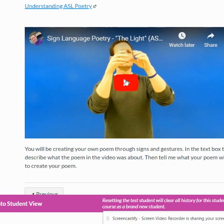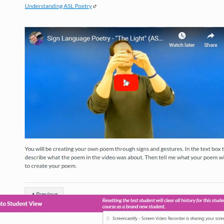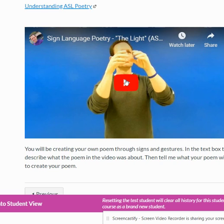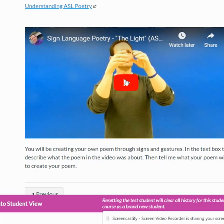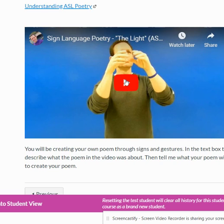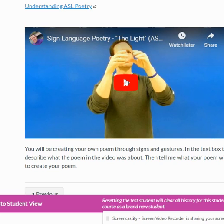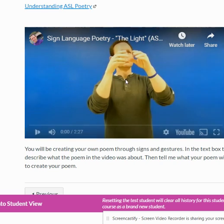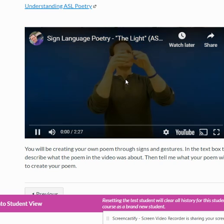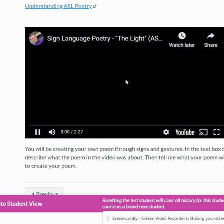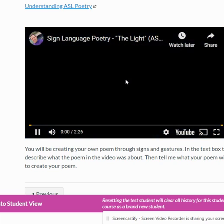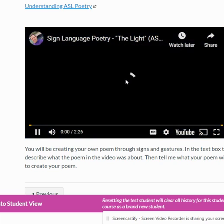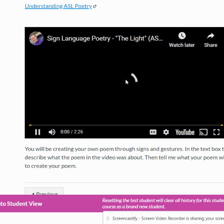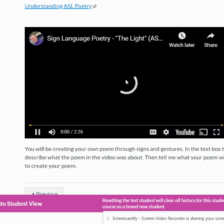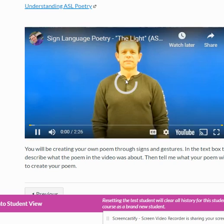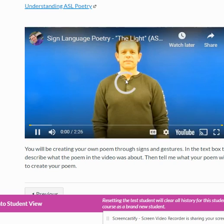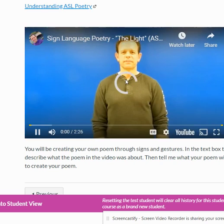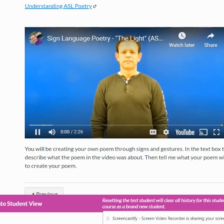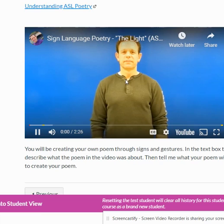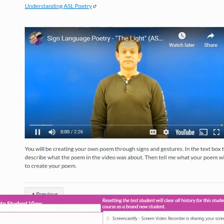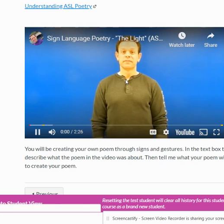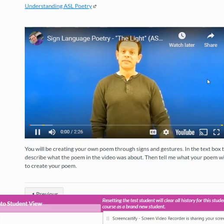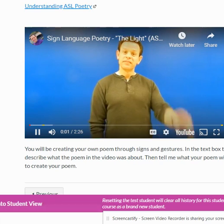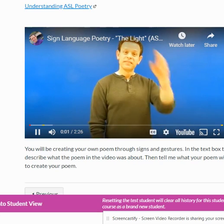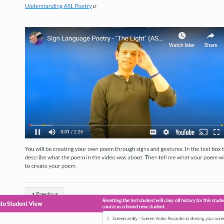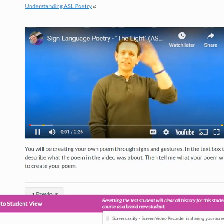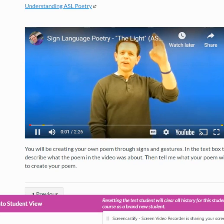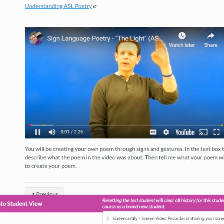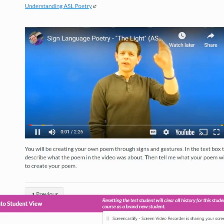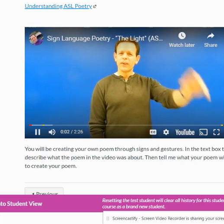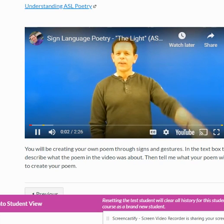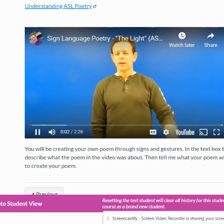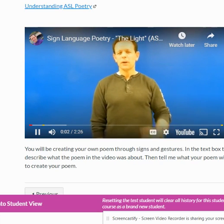in here, and we'll talk about that.